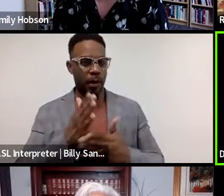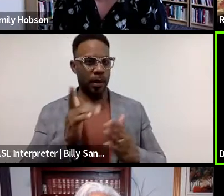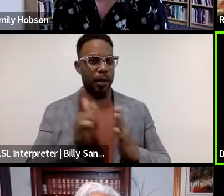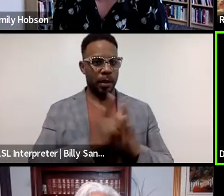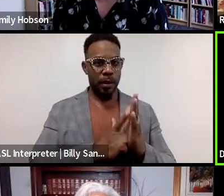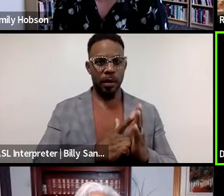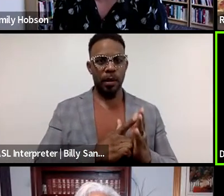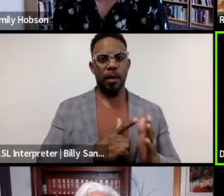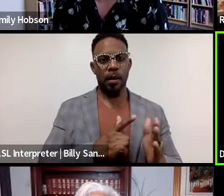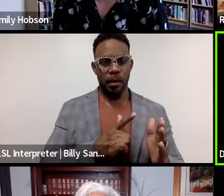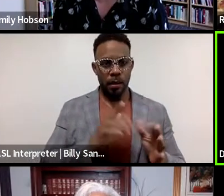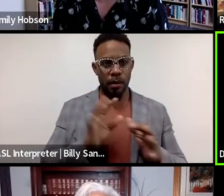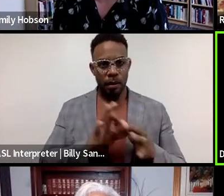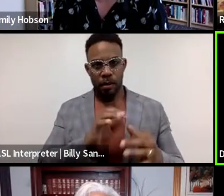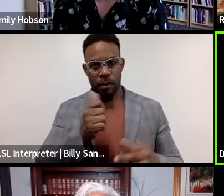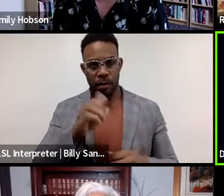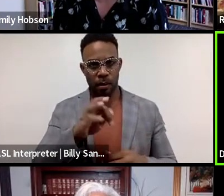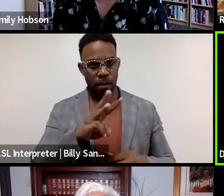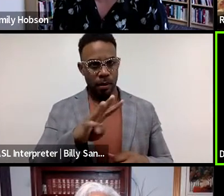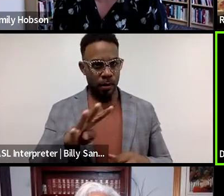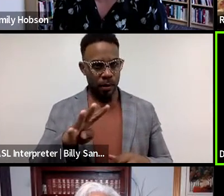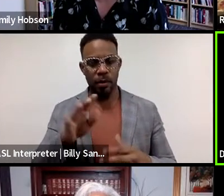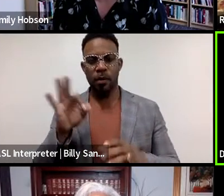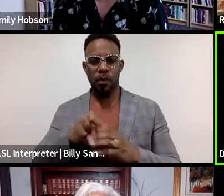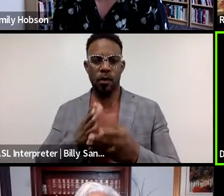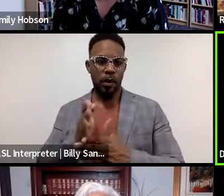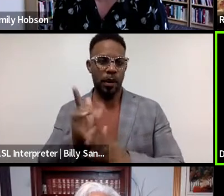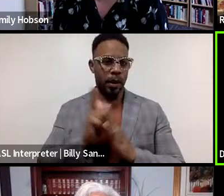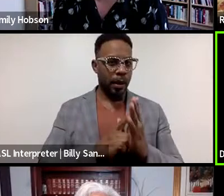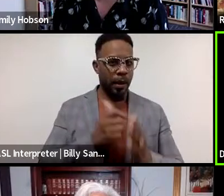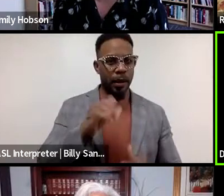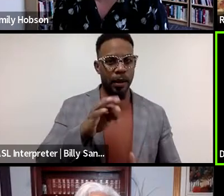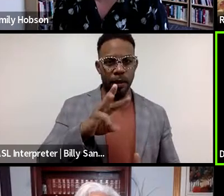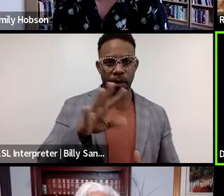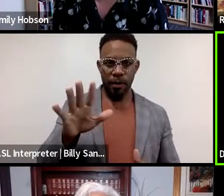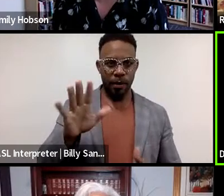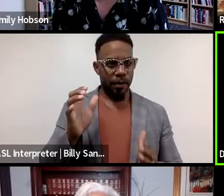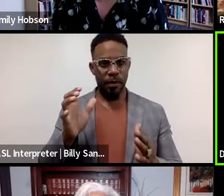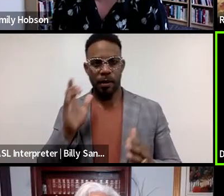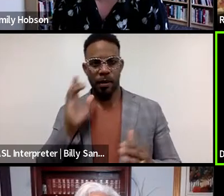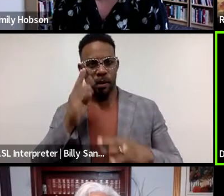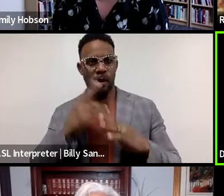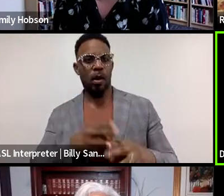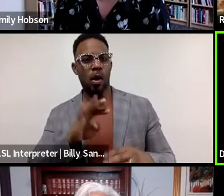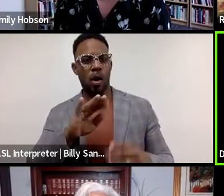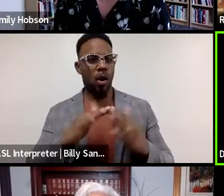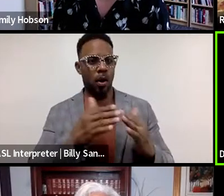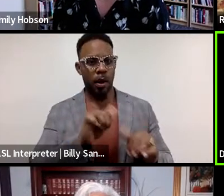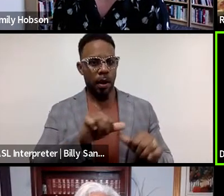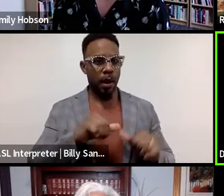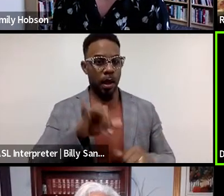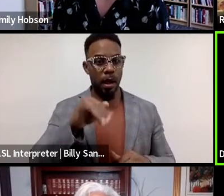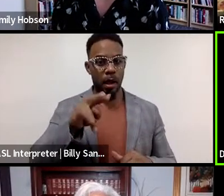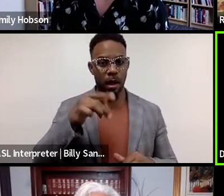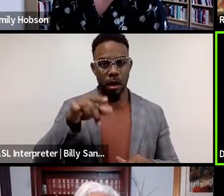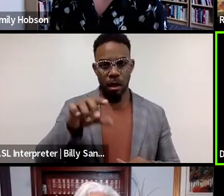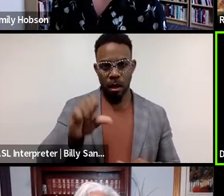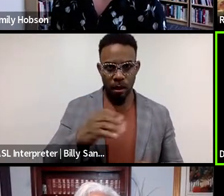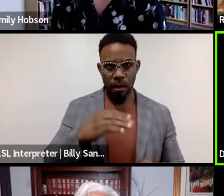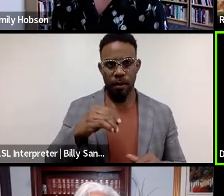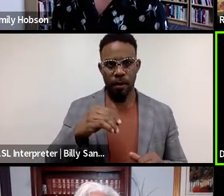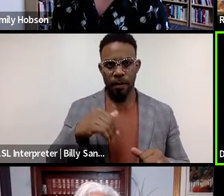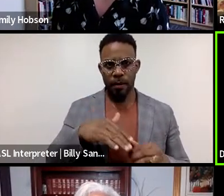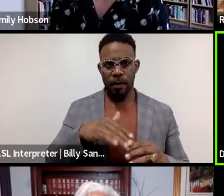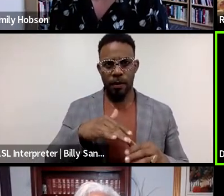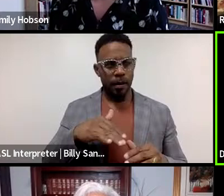the Civil Rights Act of 1964 and the Voting Rights Act of 1965. He called urban areas jungles in the